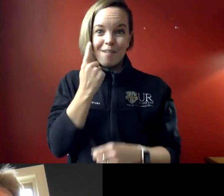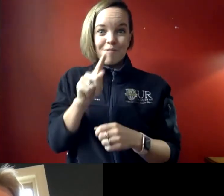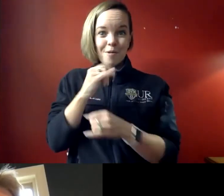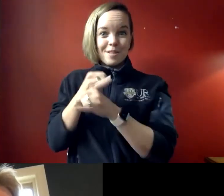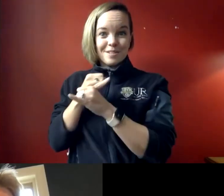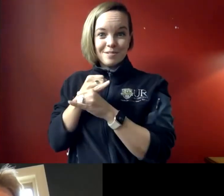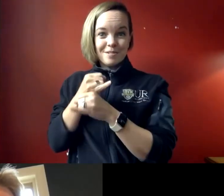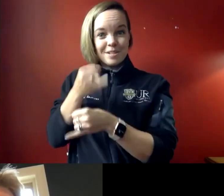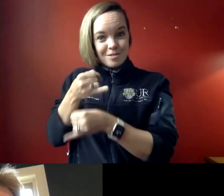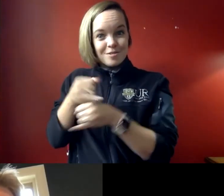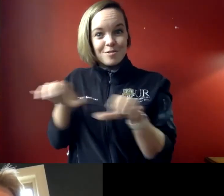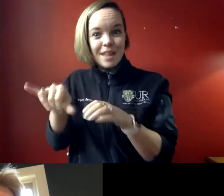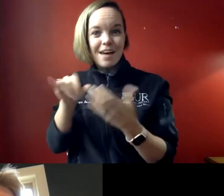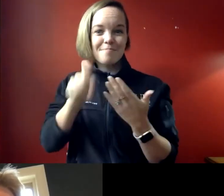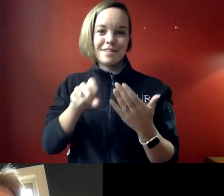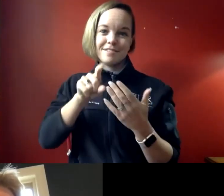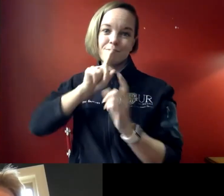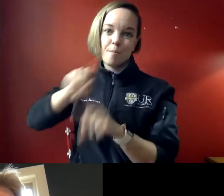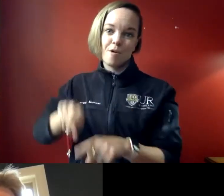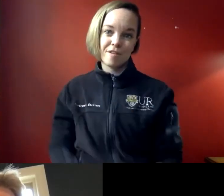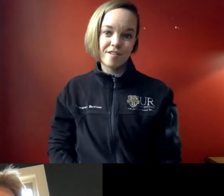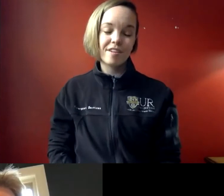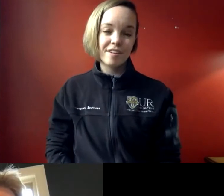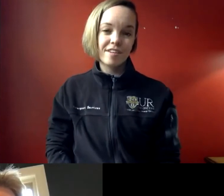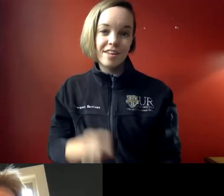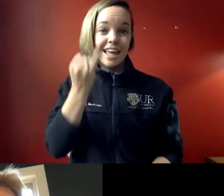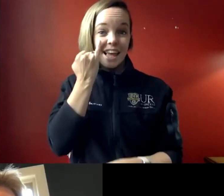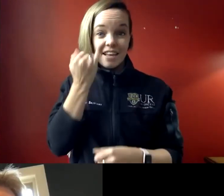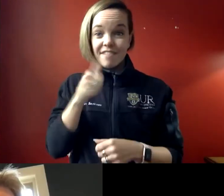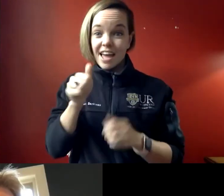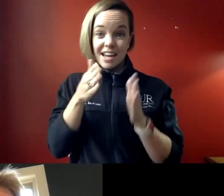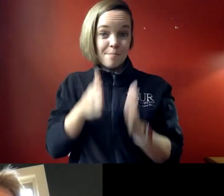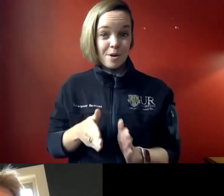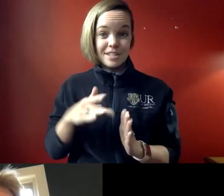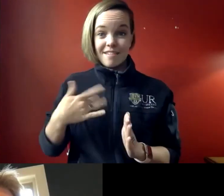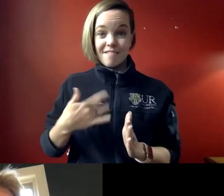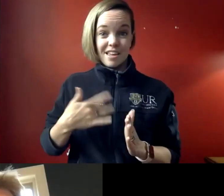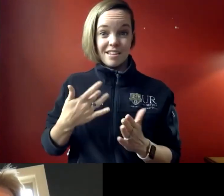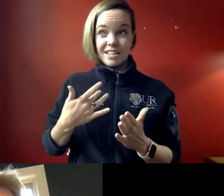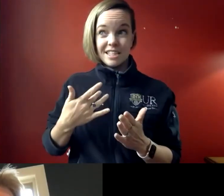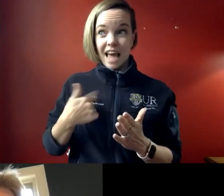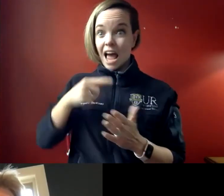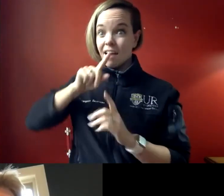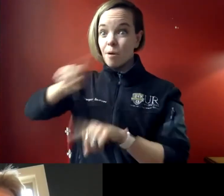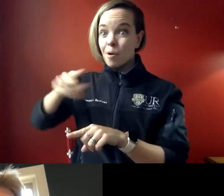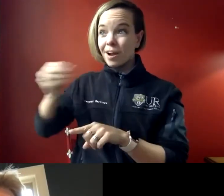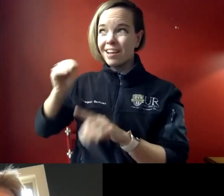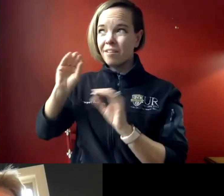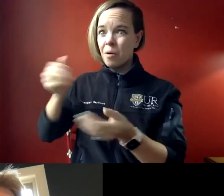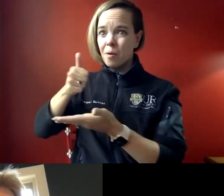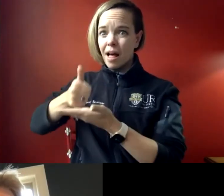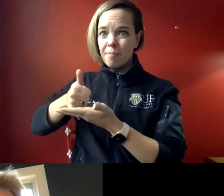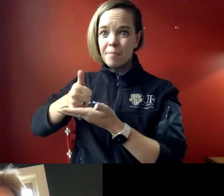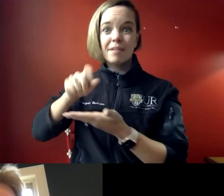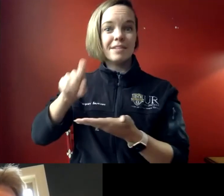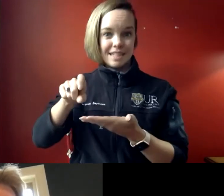it, you have to report it. And if any individual feels that they're not getting adequate help, then they need to go to someone